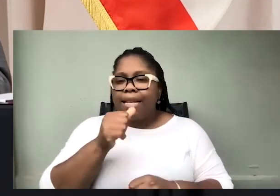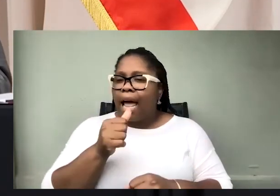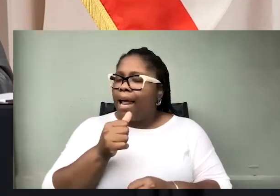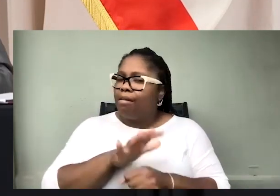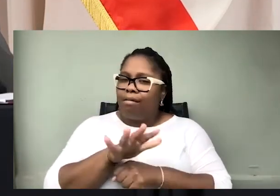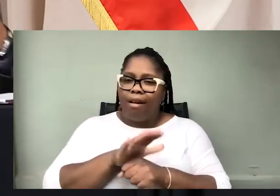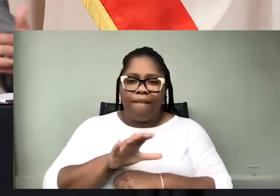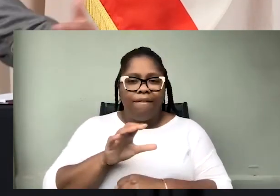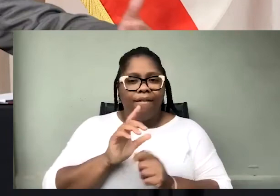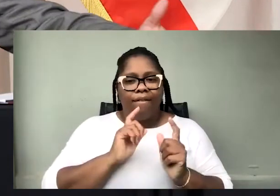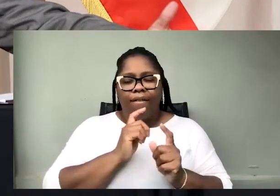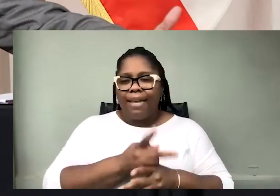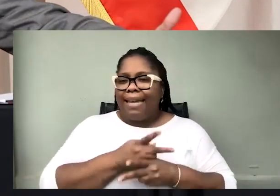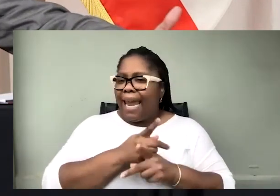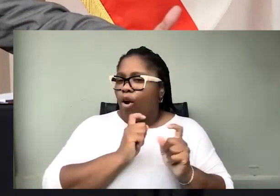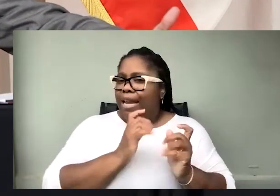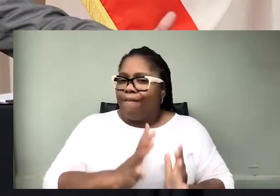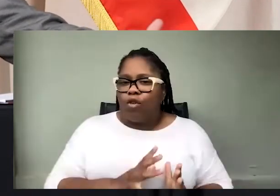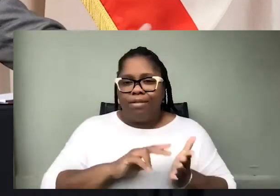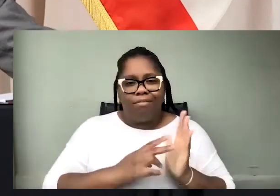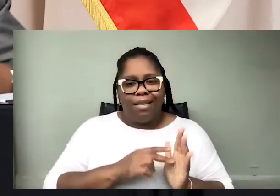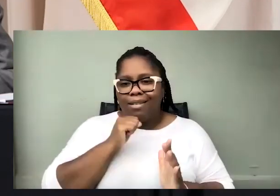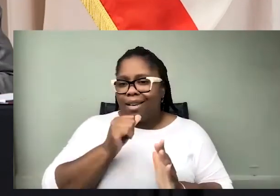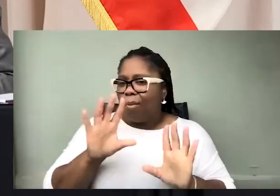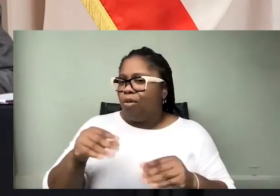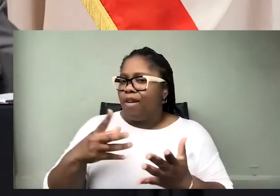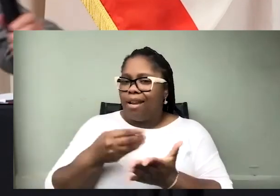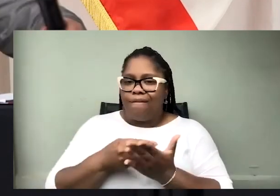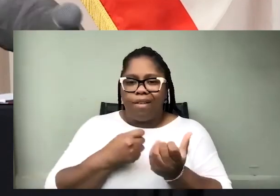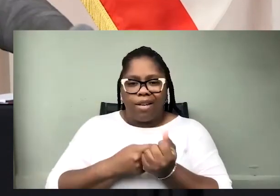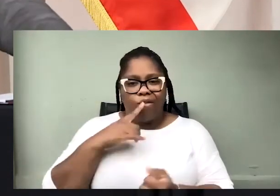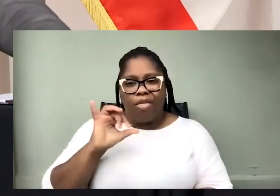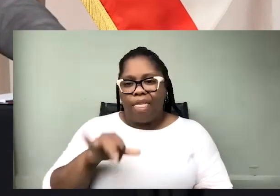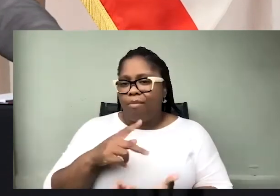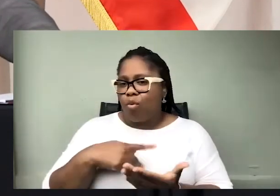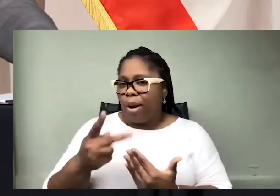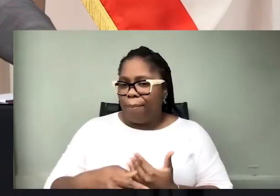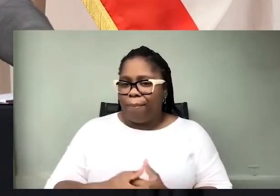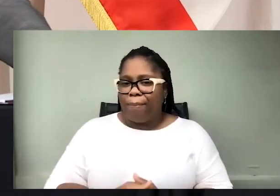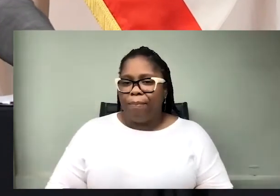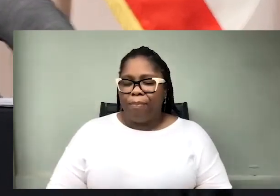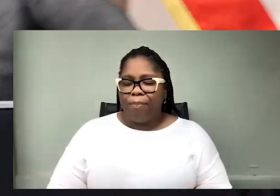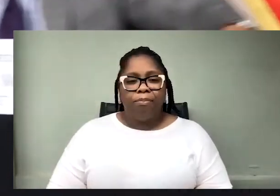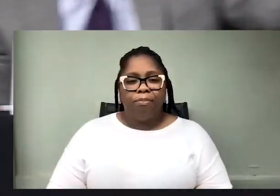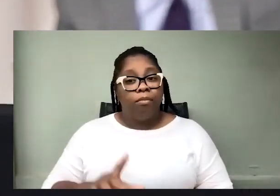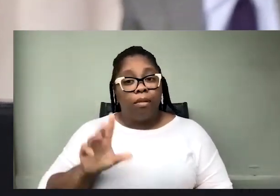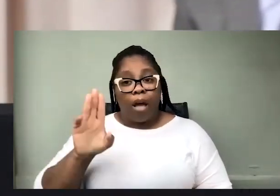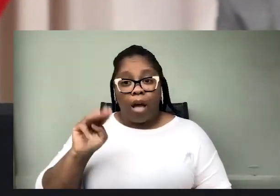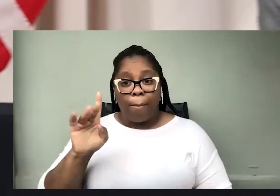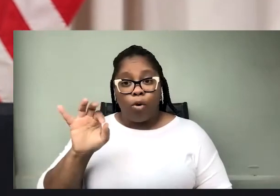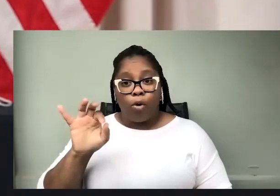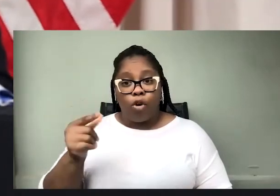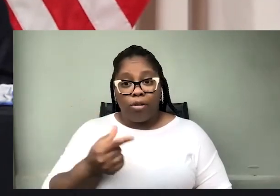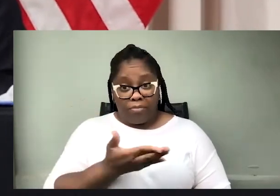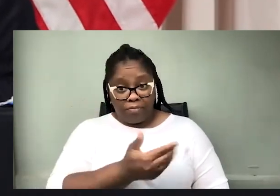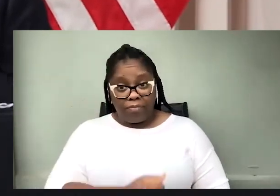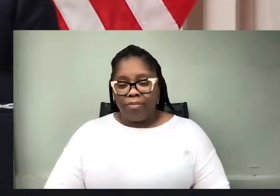signals that we're not really providing enough funding for this program. Senator Umberg? Thank